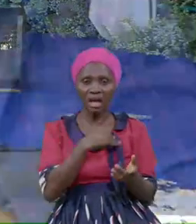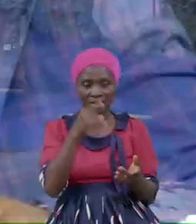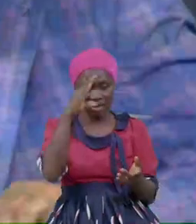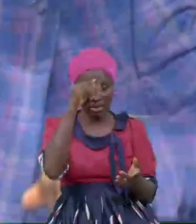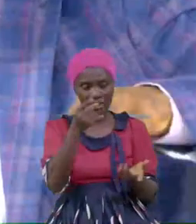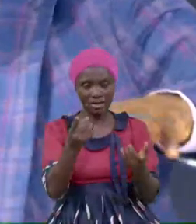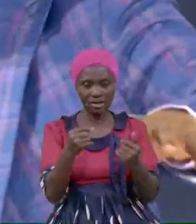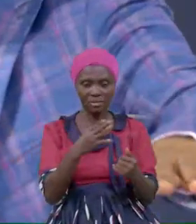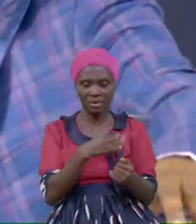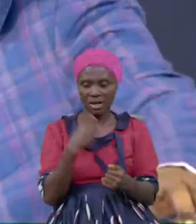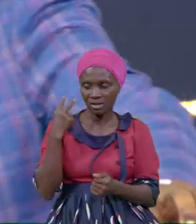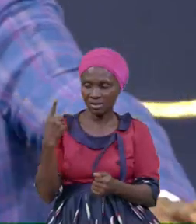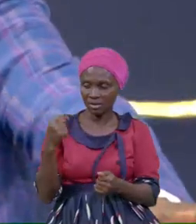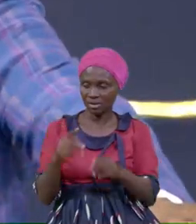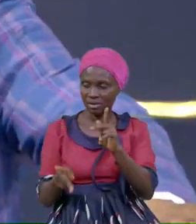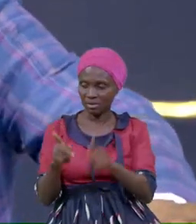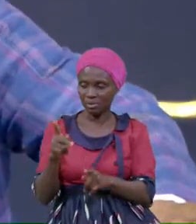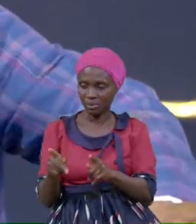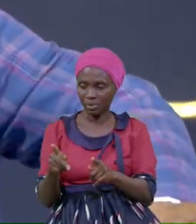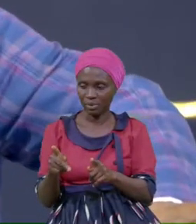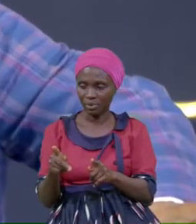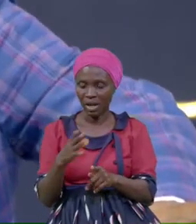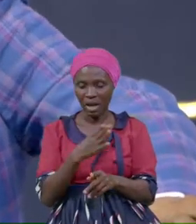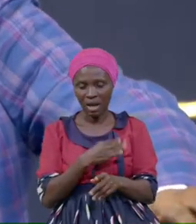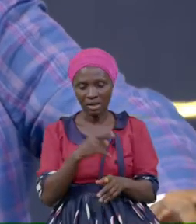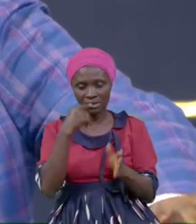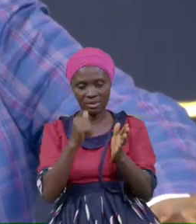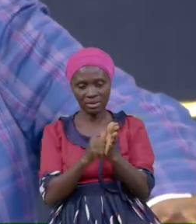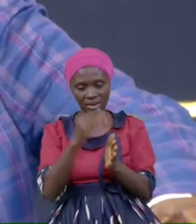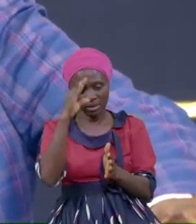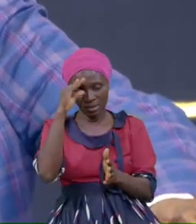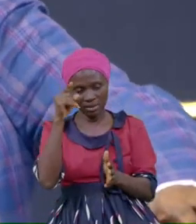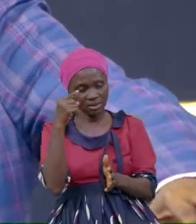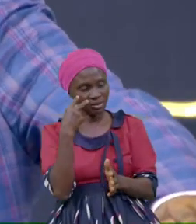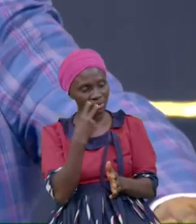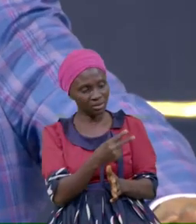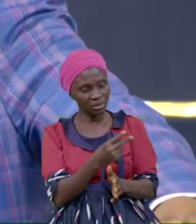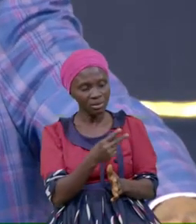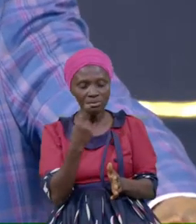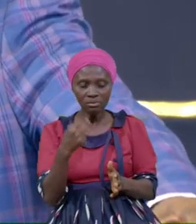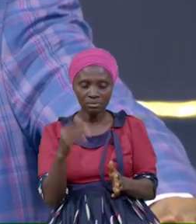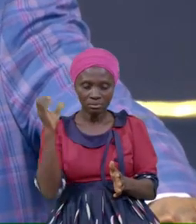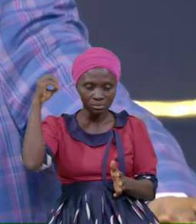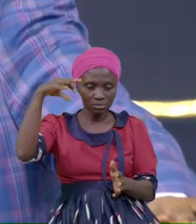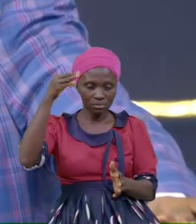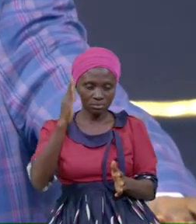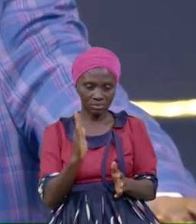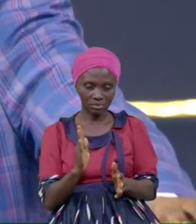people, and it says he saw the grace of God.